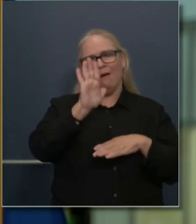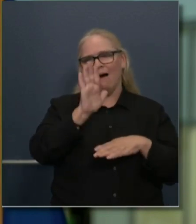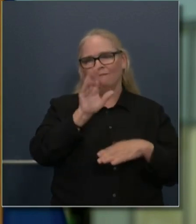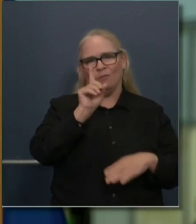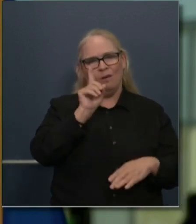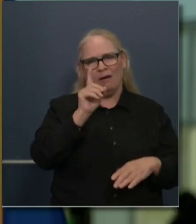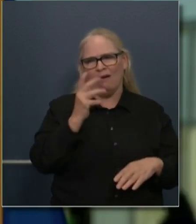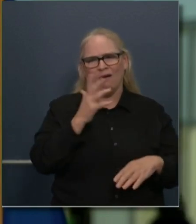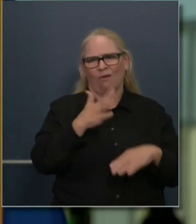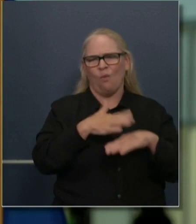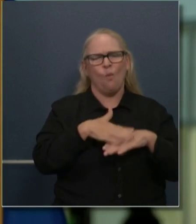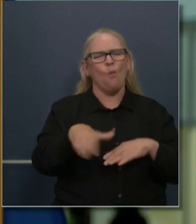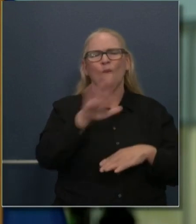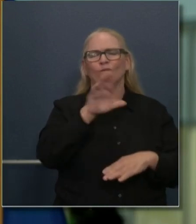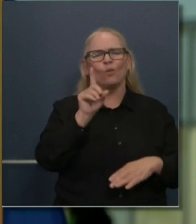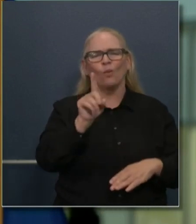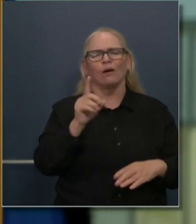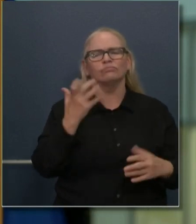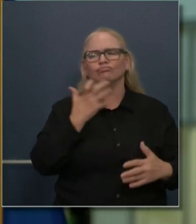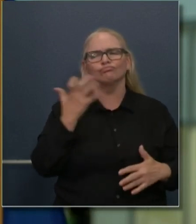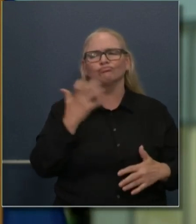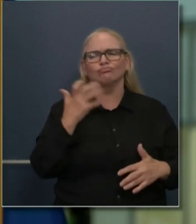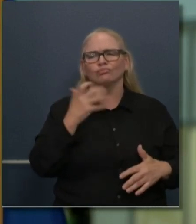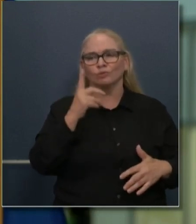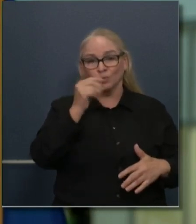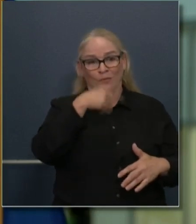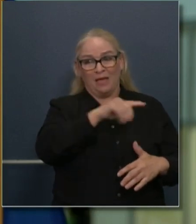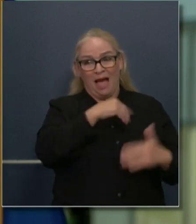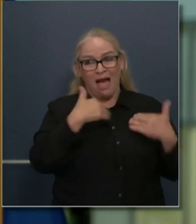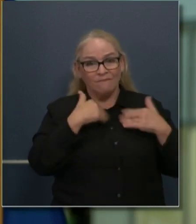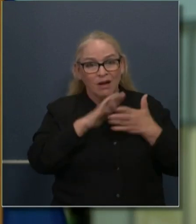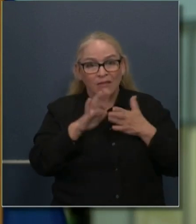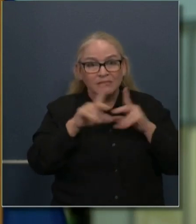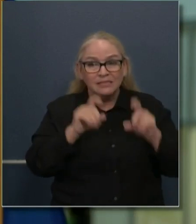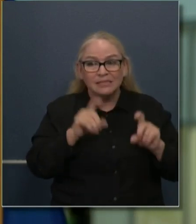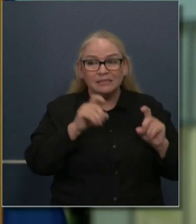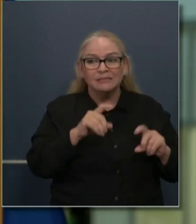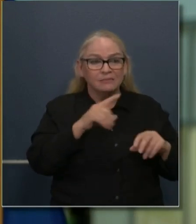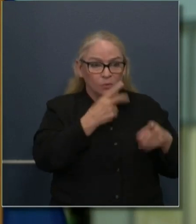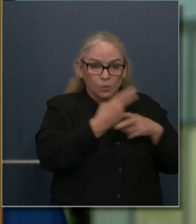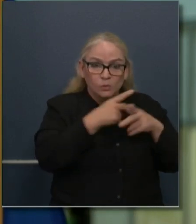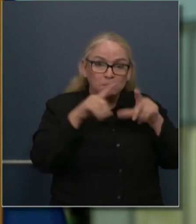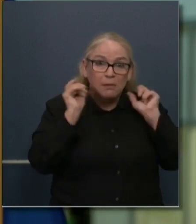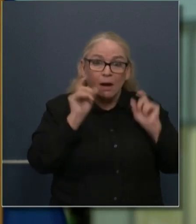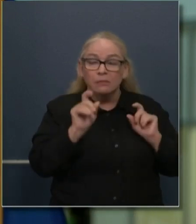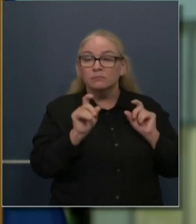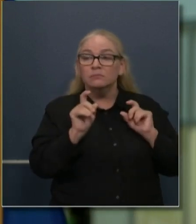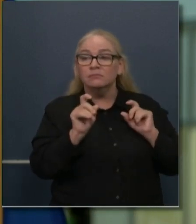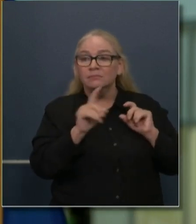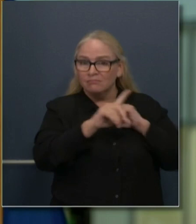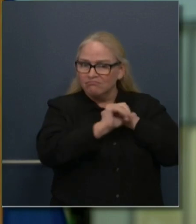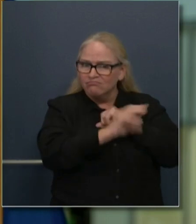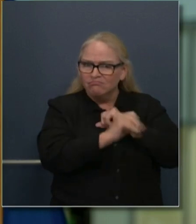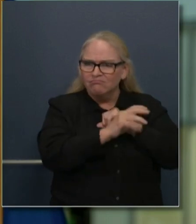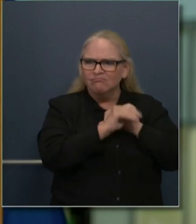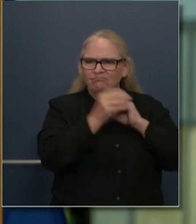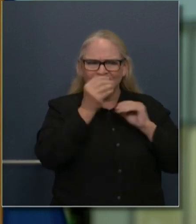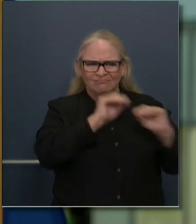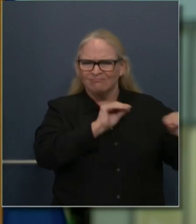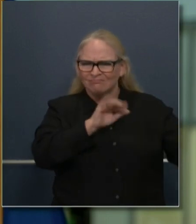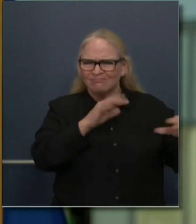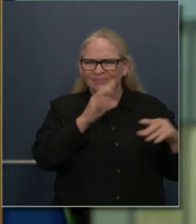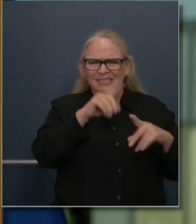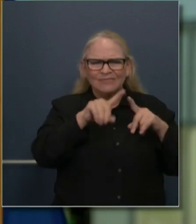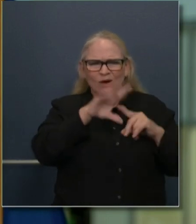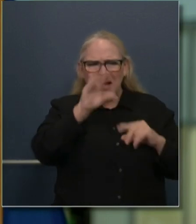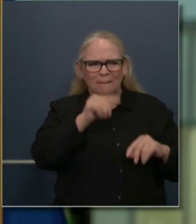have the resources around staff and testing, wearing the mask, really delivering the message in those essential workplaces that the governor has